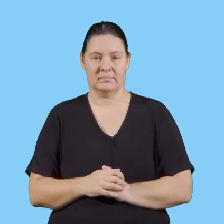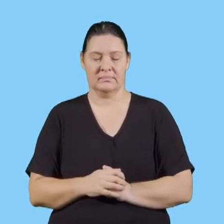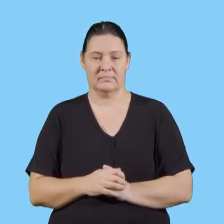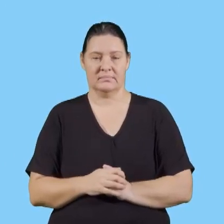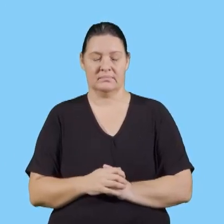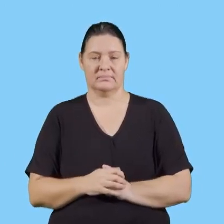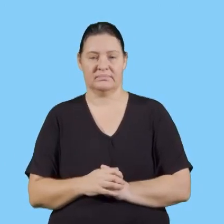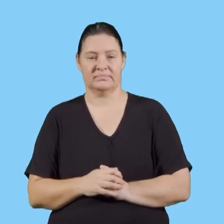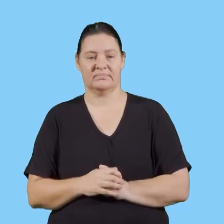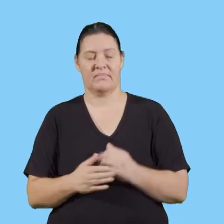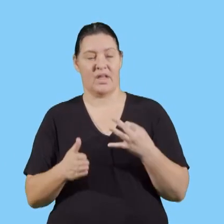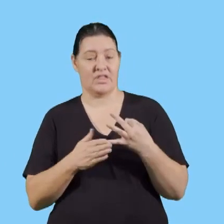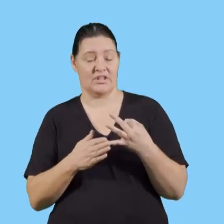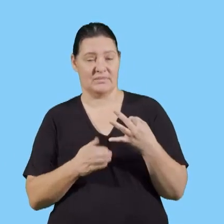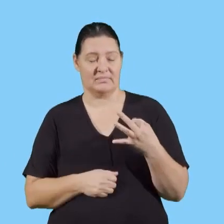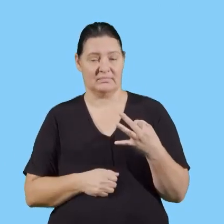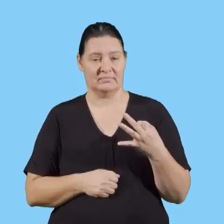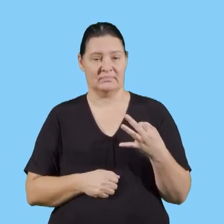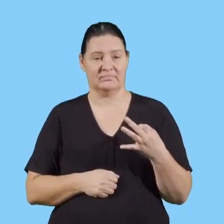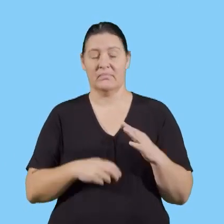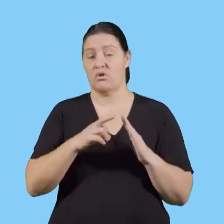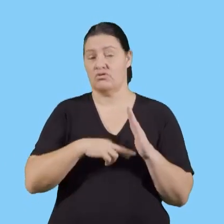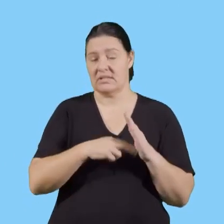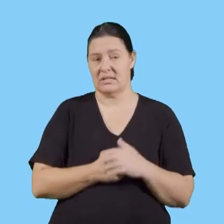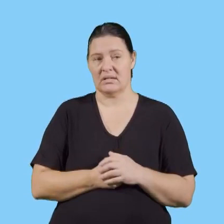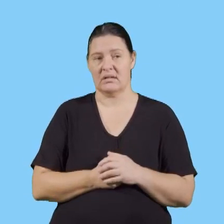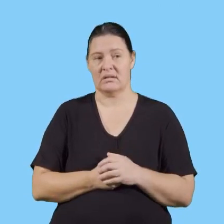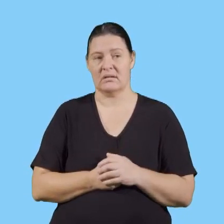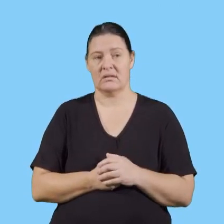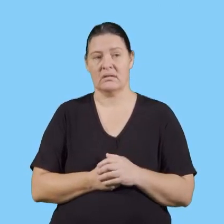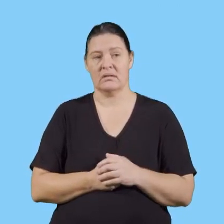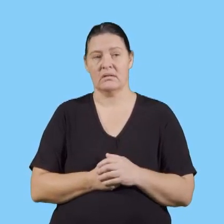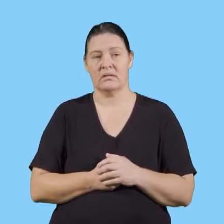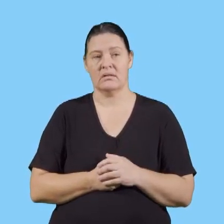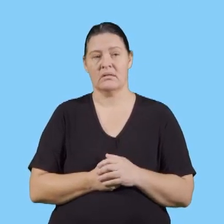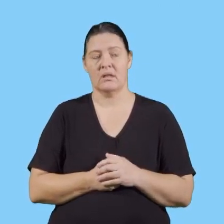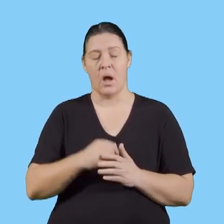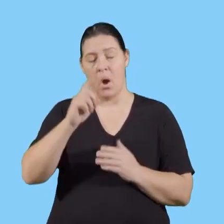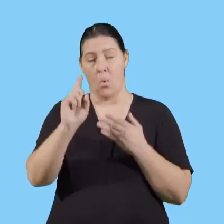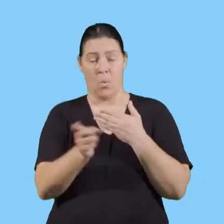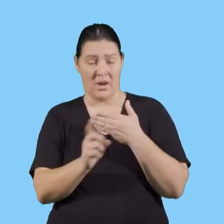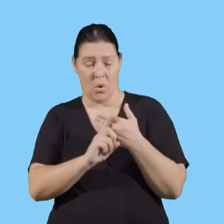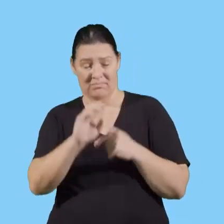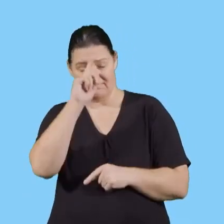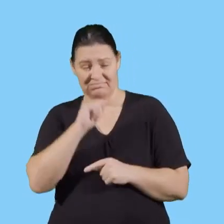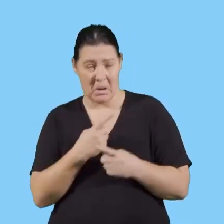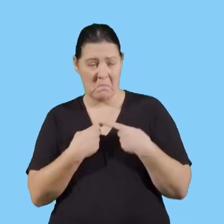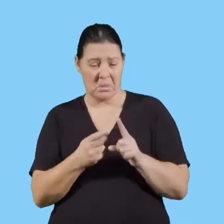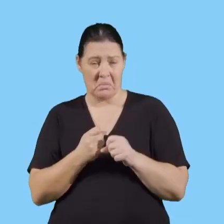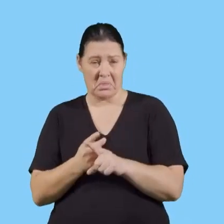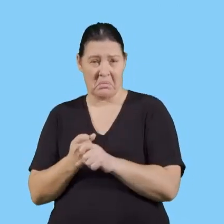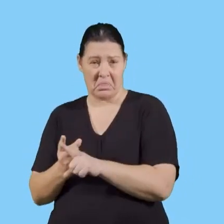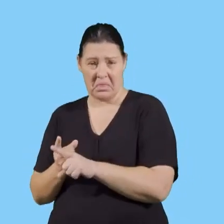1,400. Let's come to the third one. It reads, the broken window of the building were replaced at a cost of